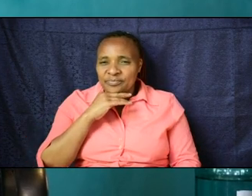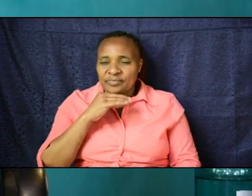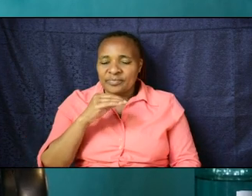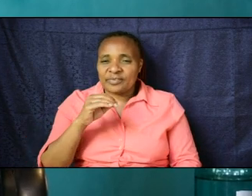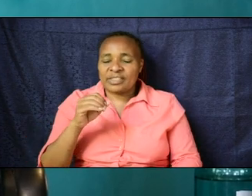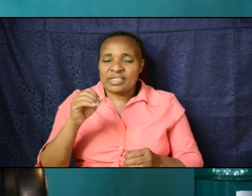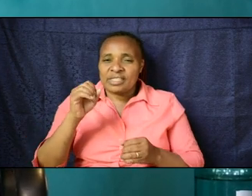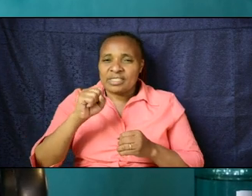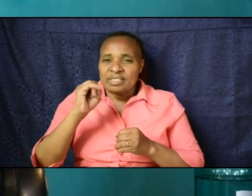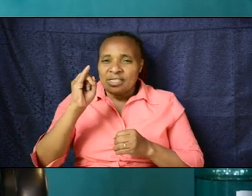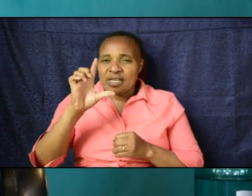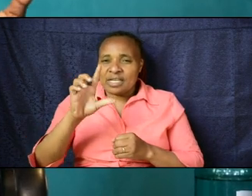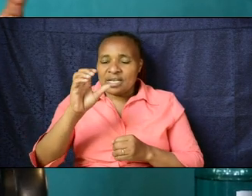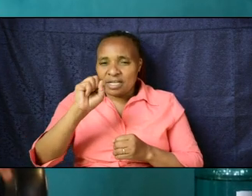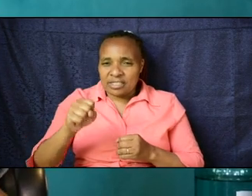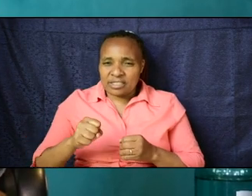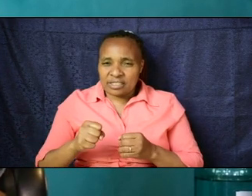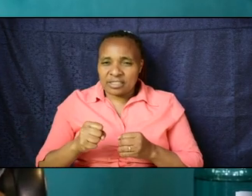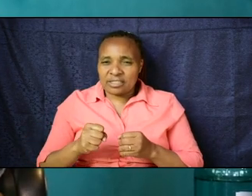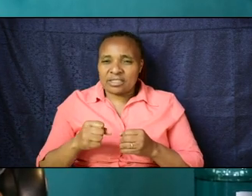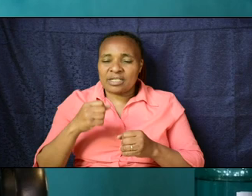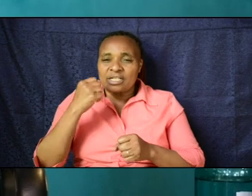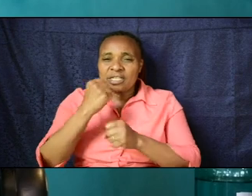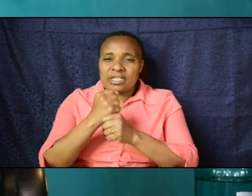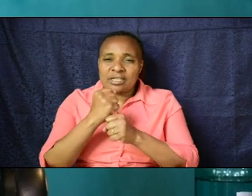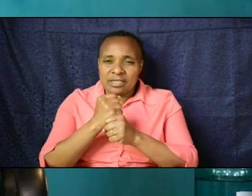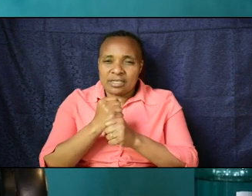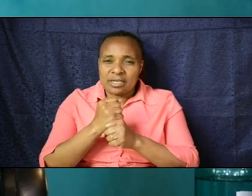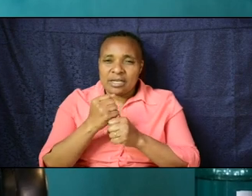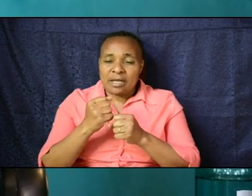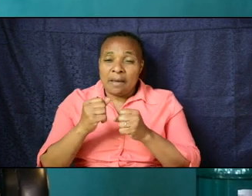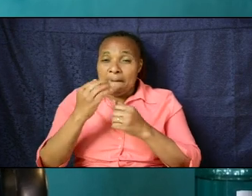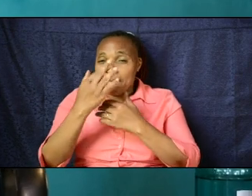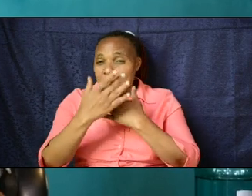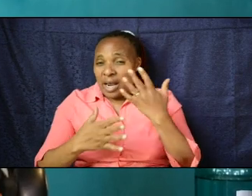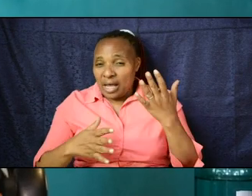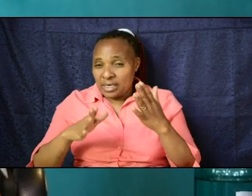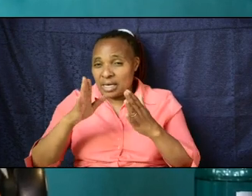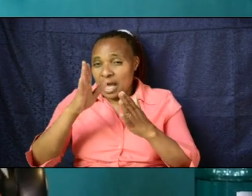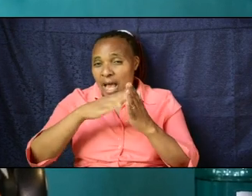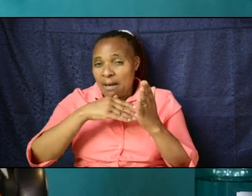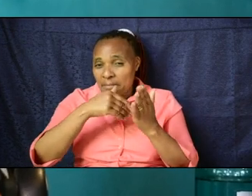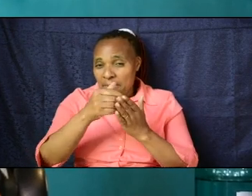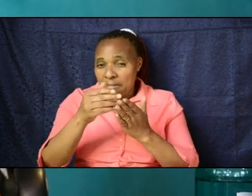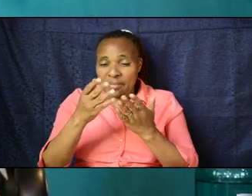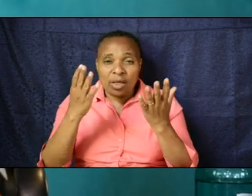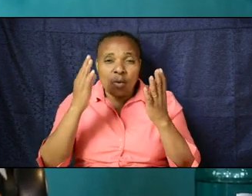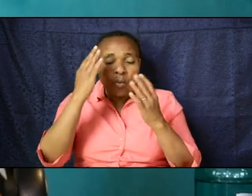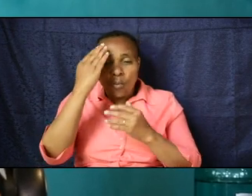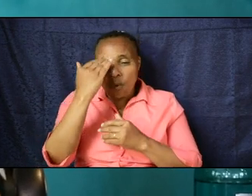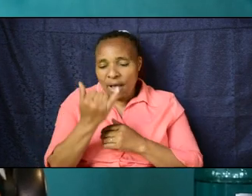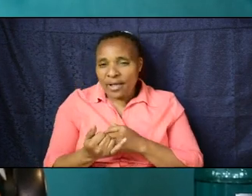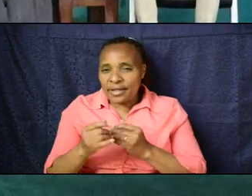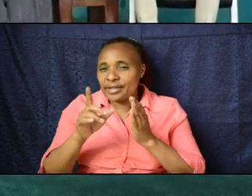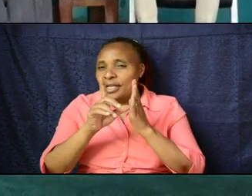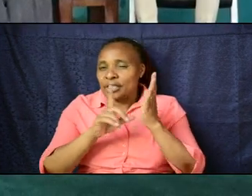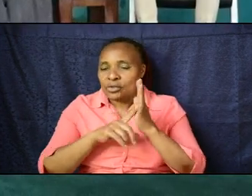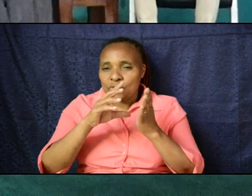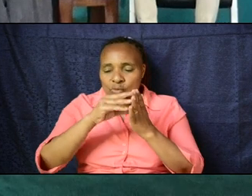Silas probably can finish to us what they did with the blood, where did they apply it, and probably some questions from out of the